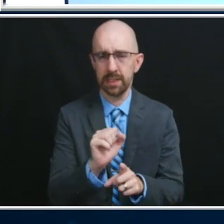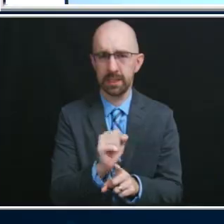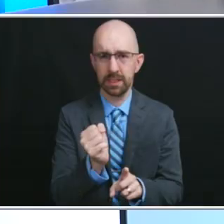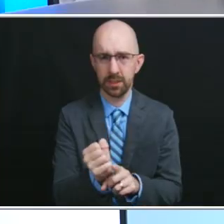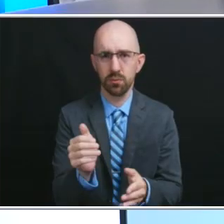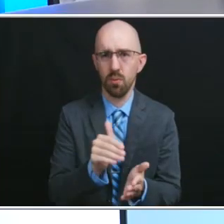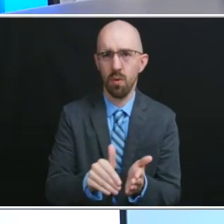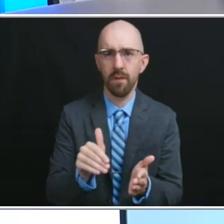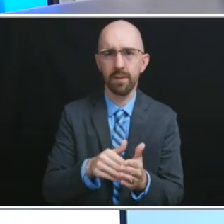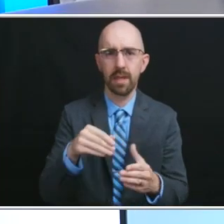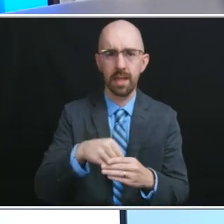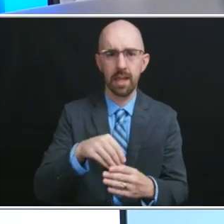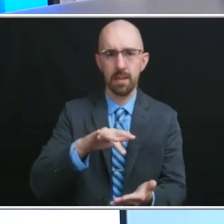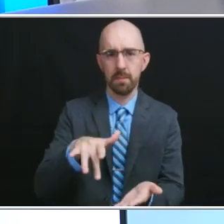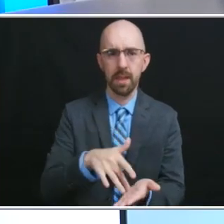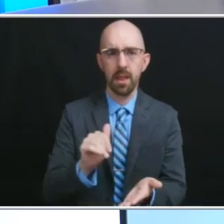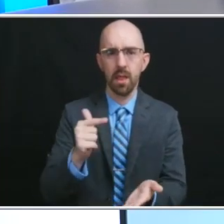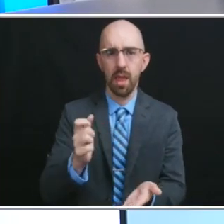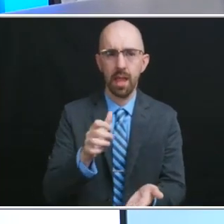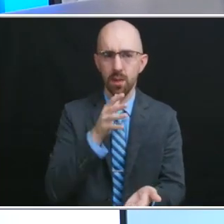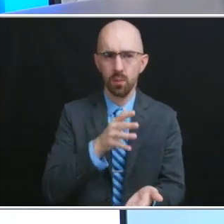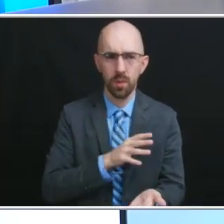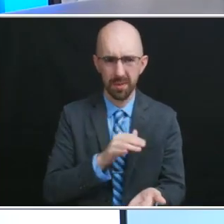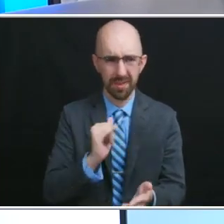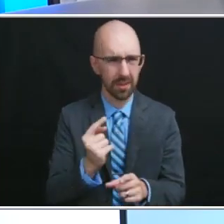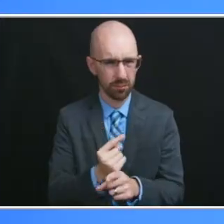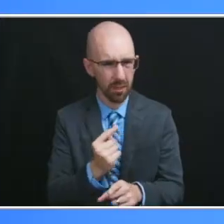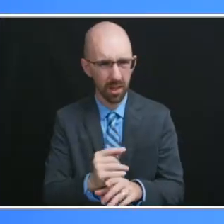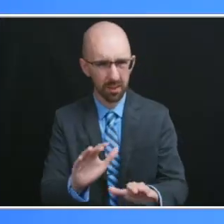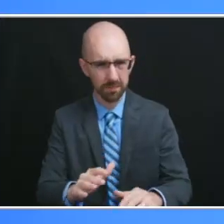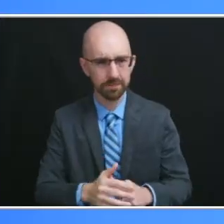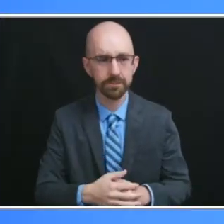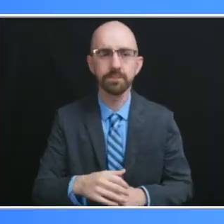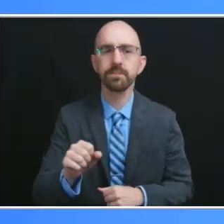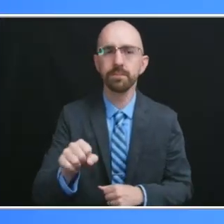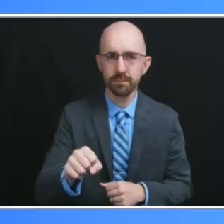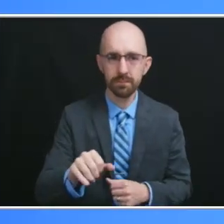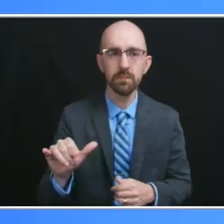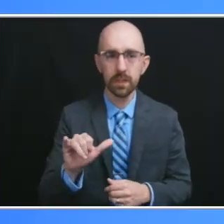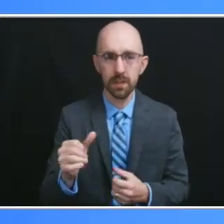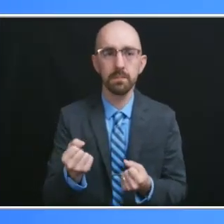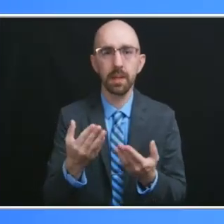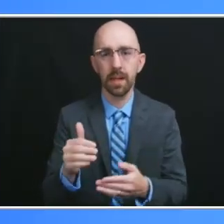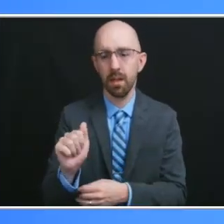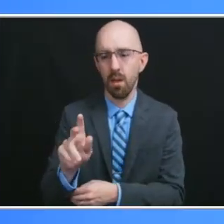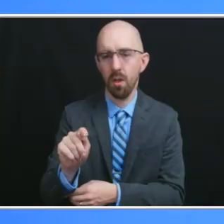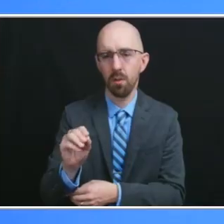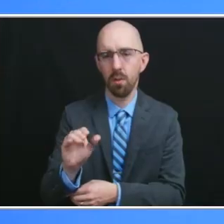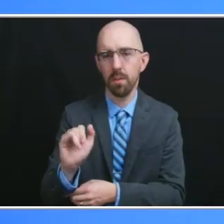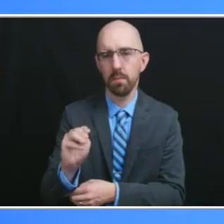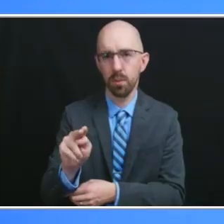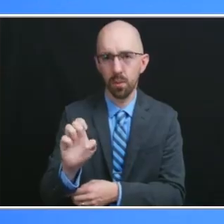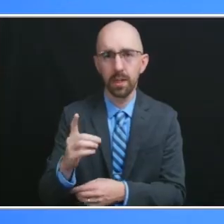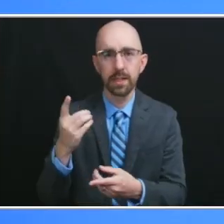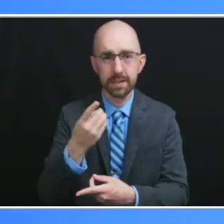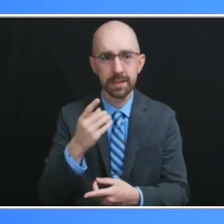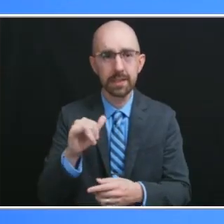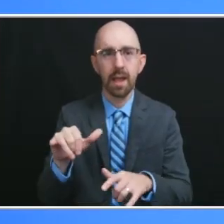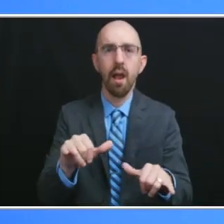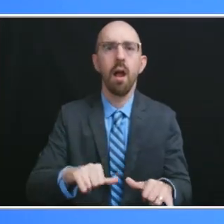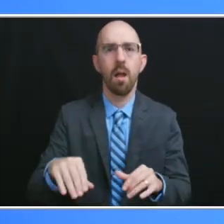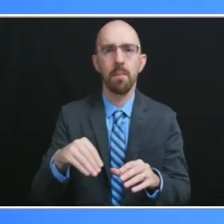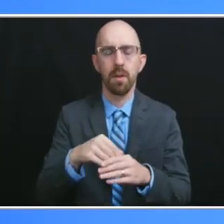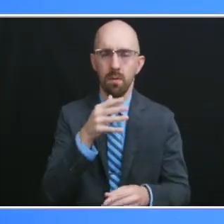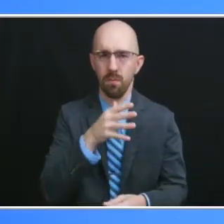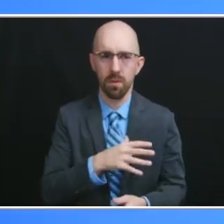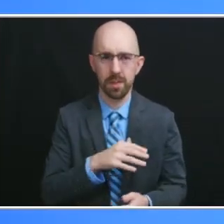in middle-aged women? Because isn't that correct? Yes. Like many autoimmune diseases, it's most common in women, and that's because